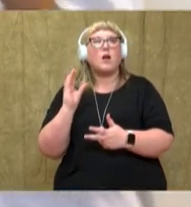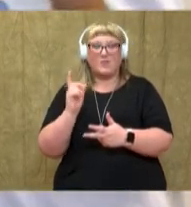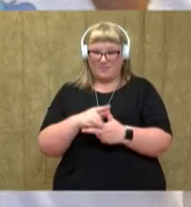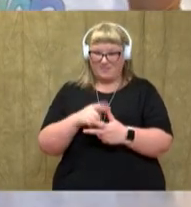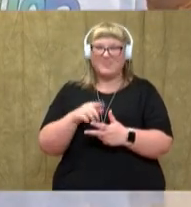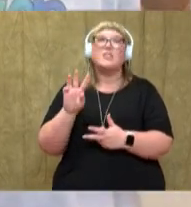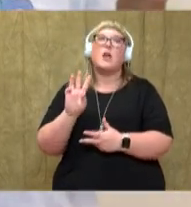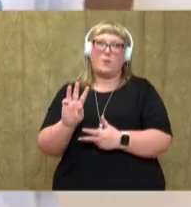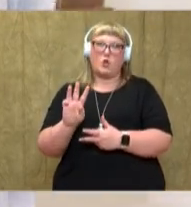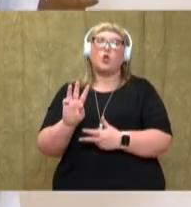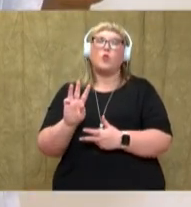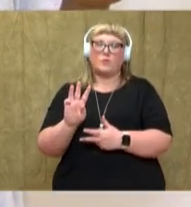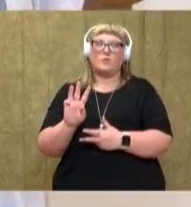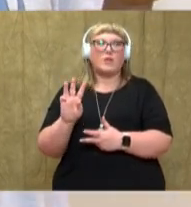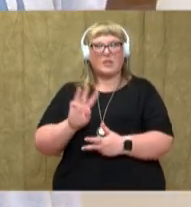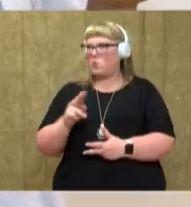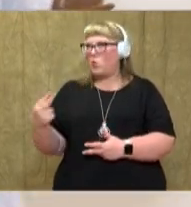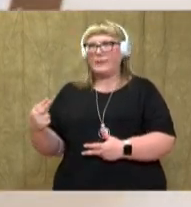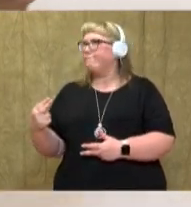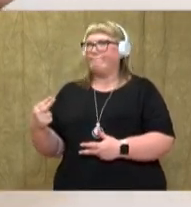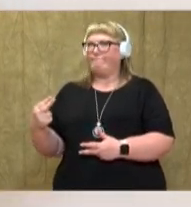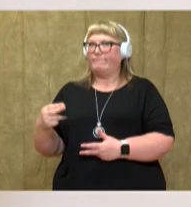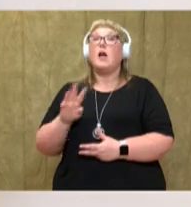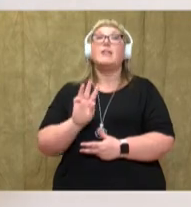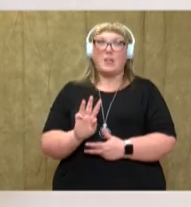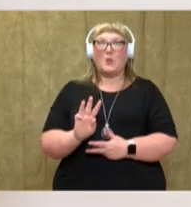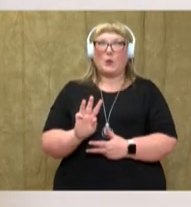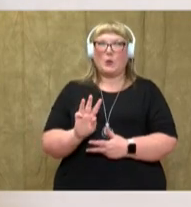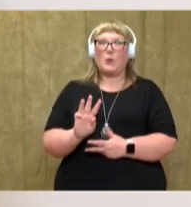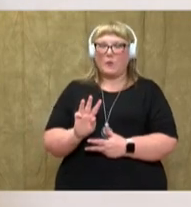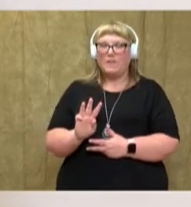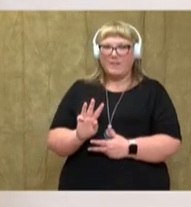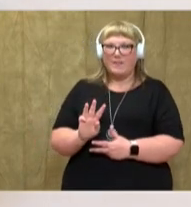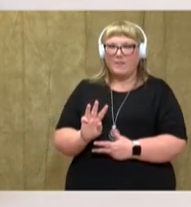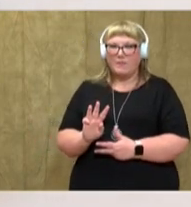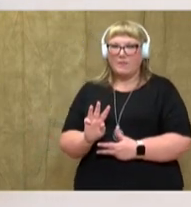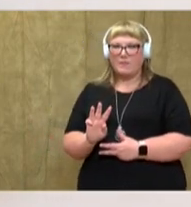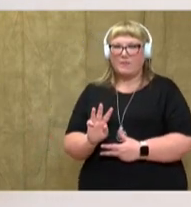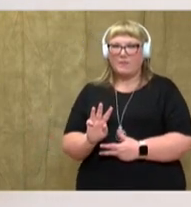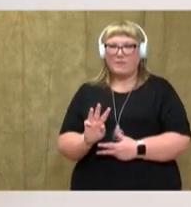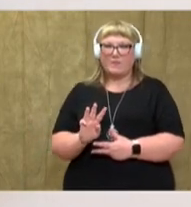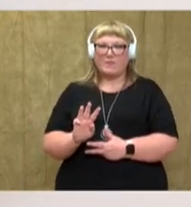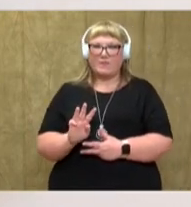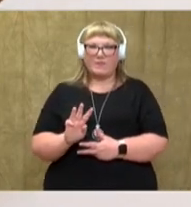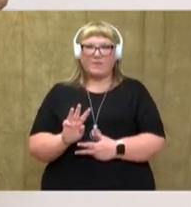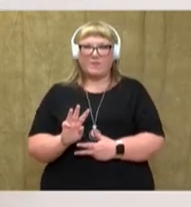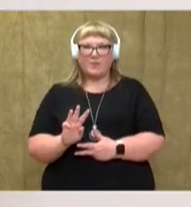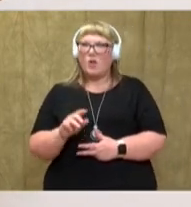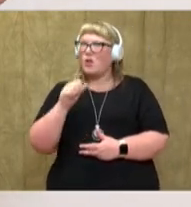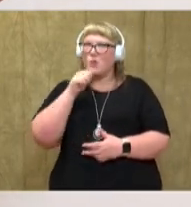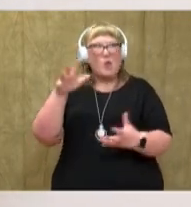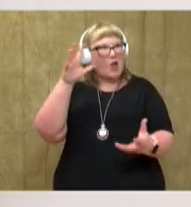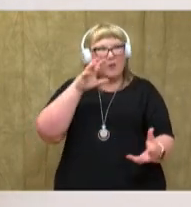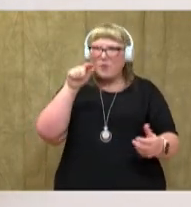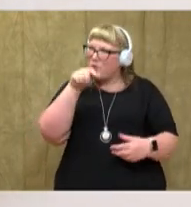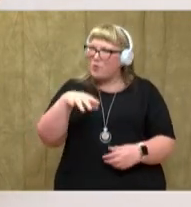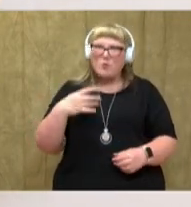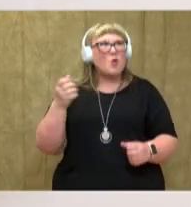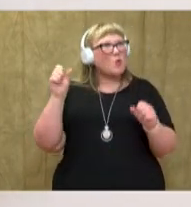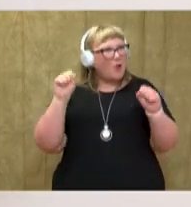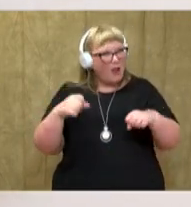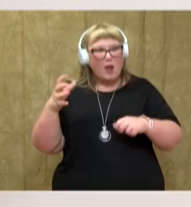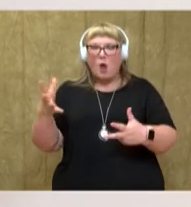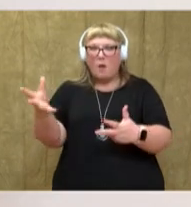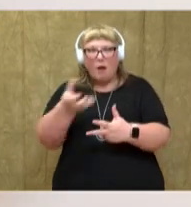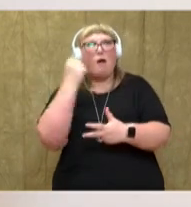Yes, the letter W. Very good. Great job, friends. You all did not let that sound throw you for confusion at all. You were able to